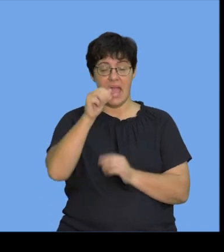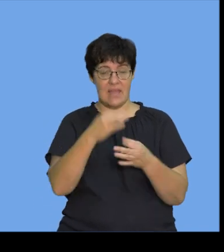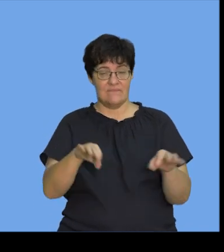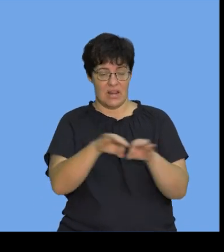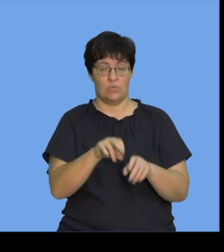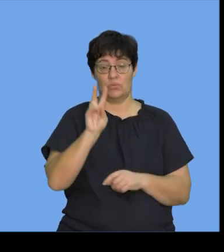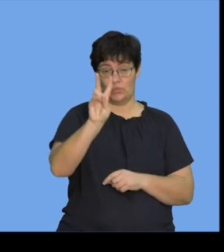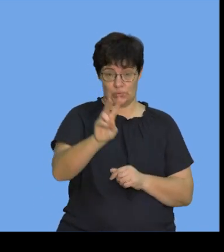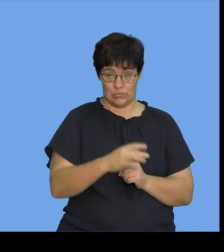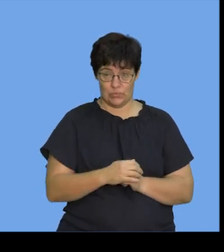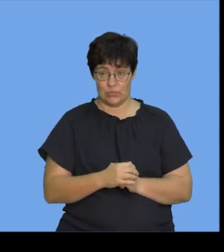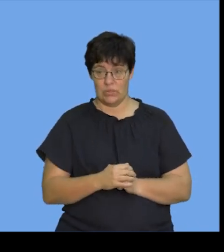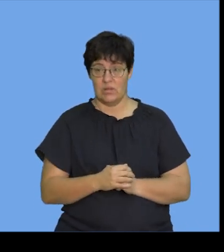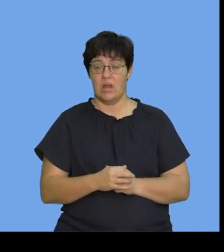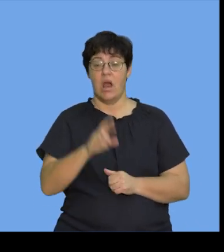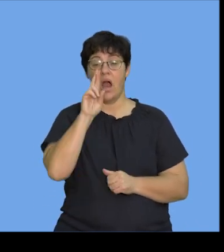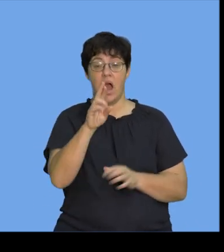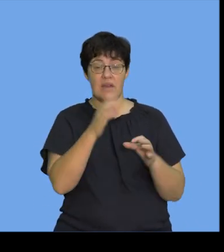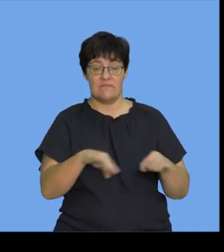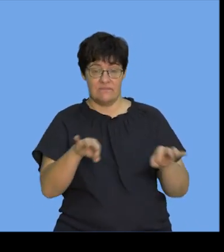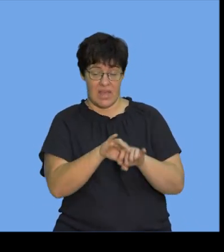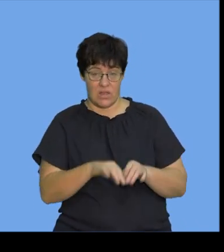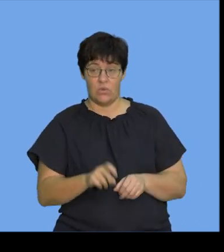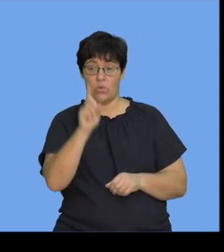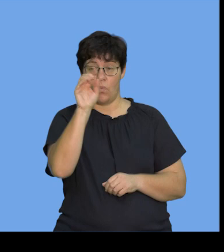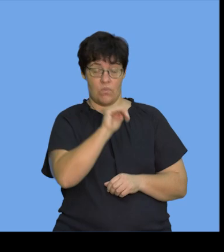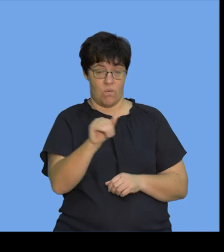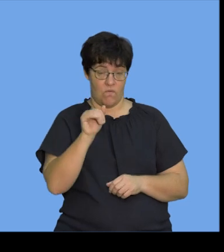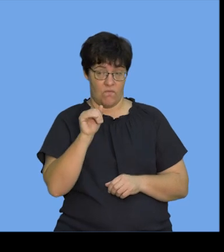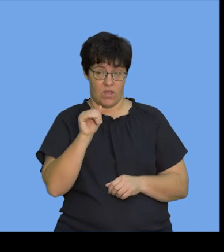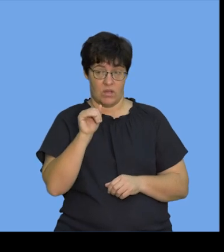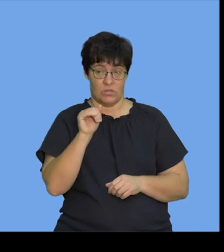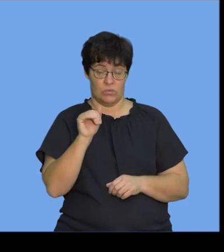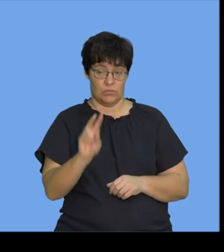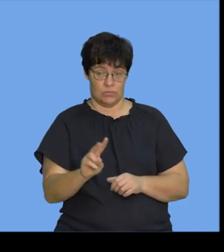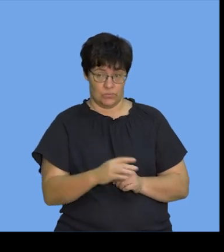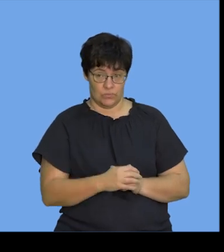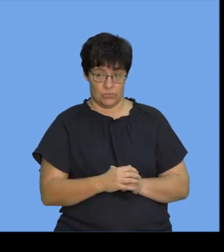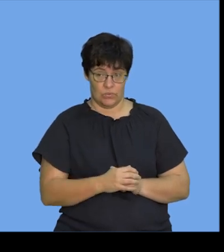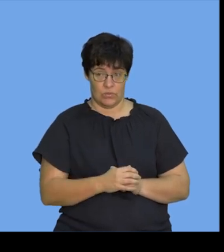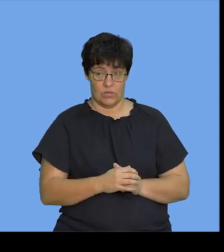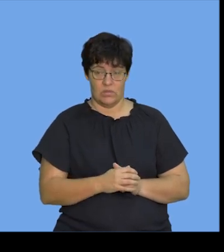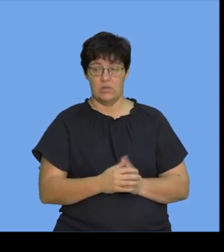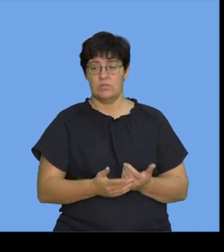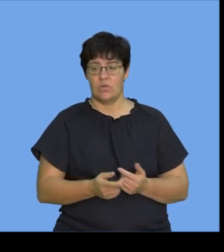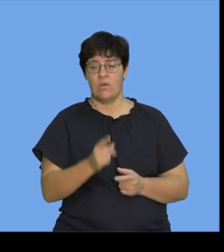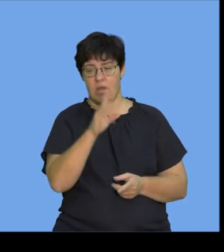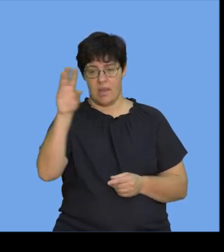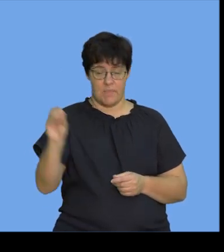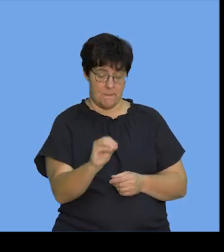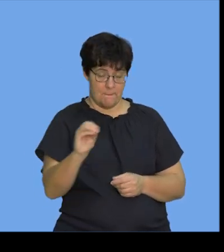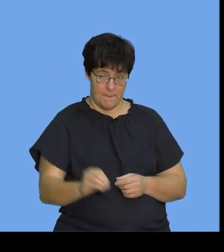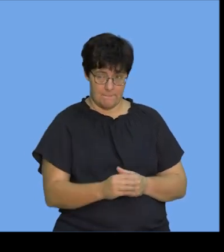2, the r value is 1/2. Then I press my calculator. Firstly substitute, then go to